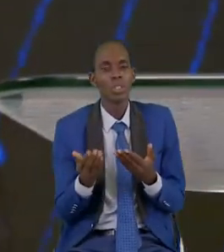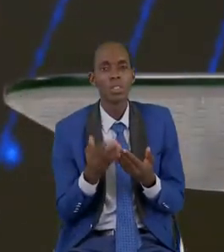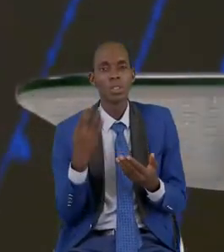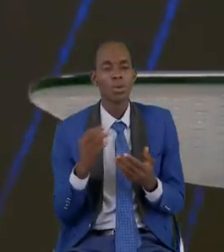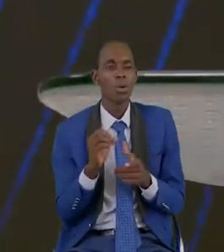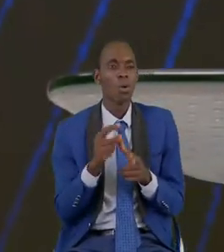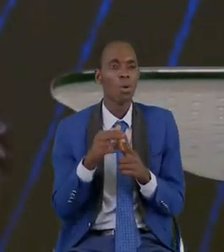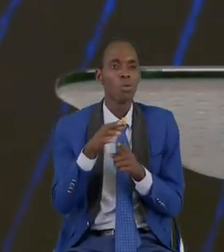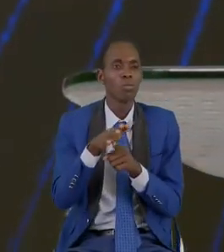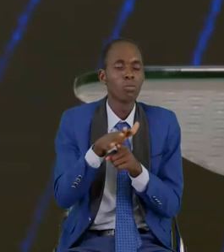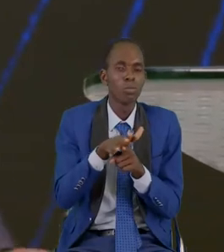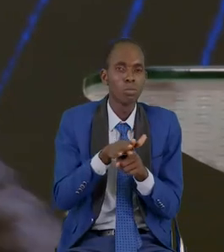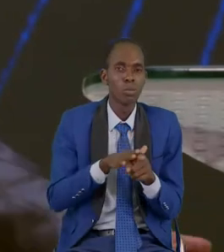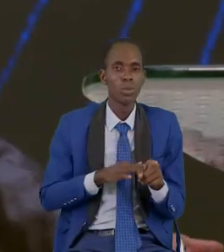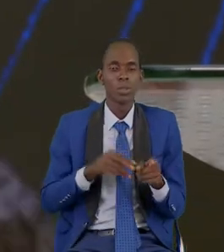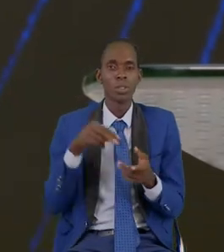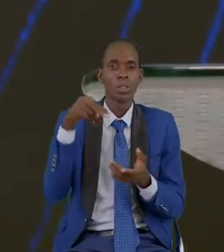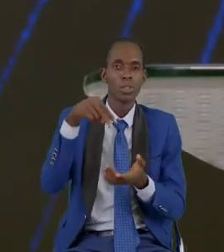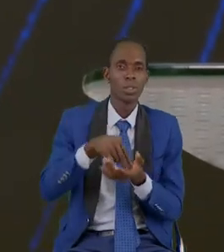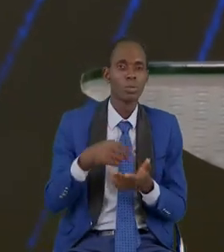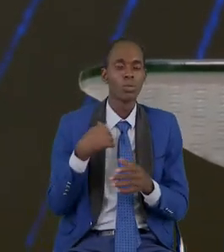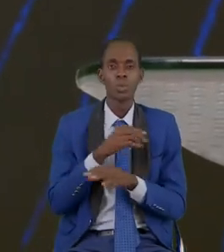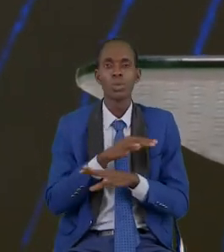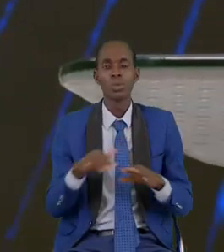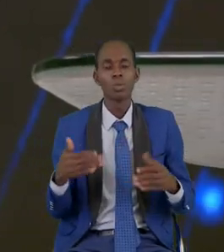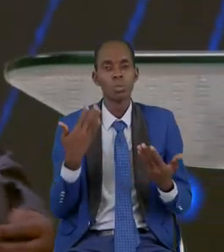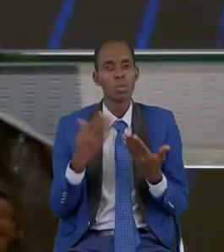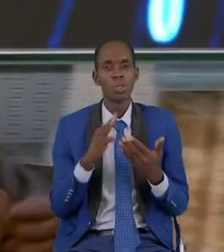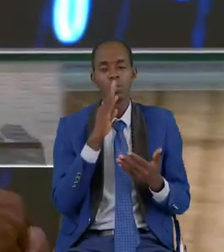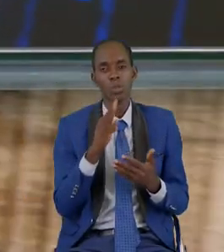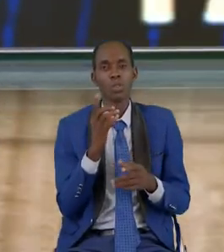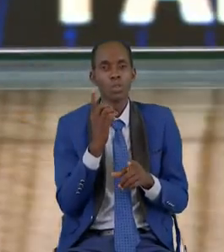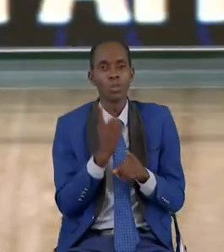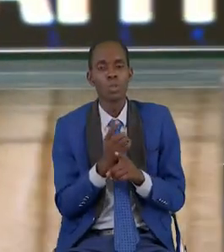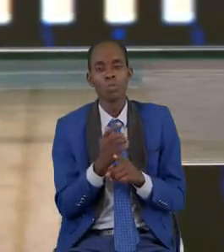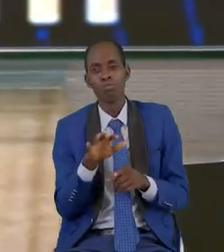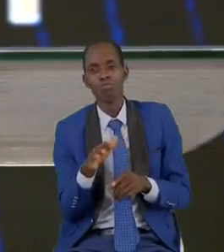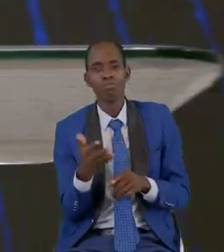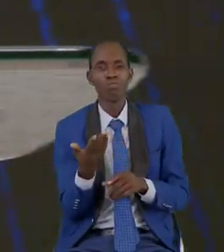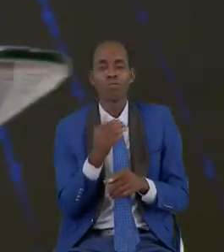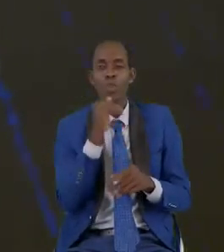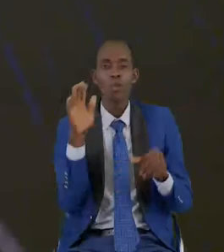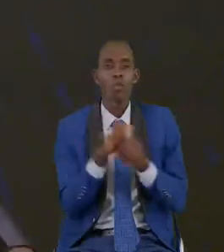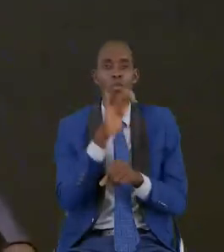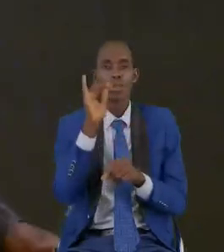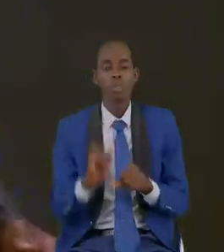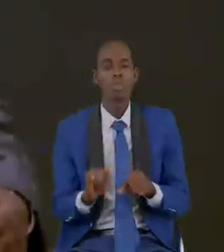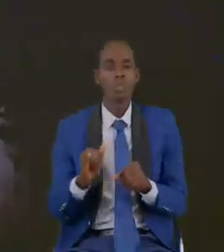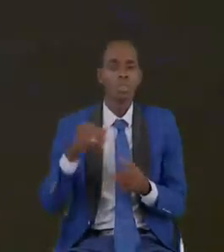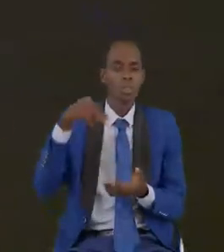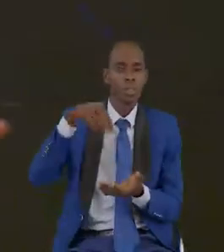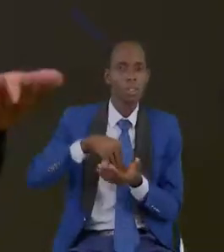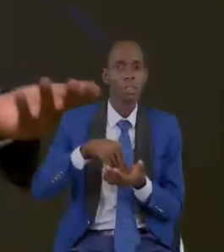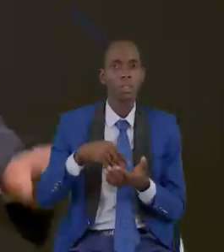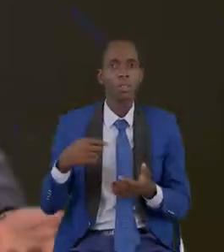sluggishly contend. We don't haphazardly contend. And we don't superficially contend. And we